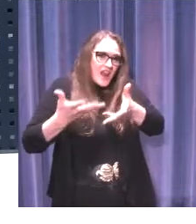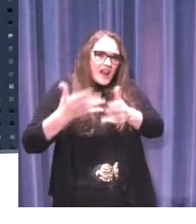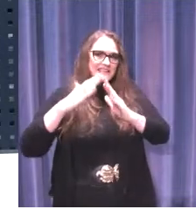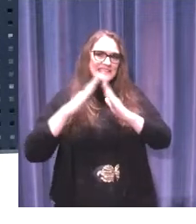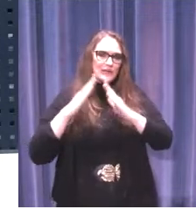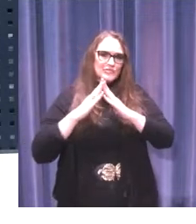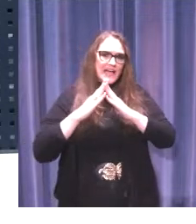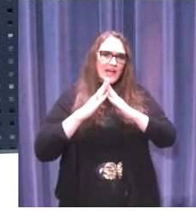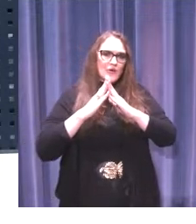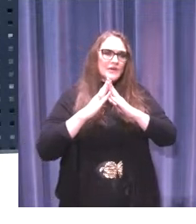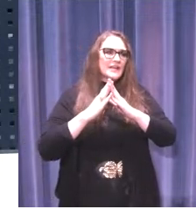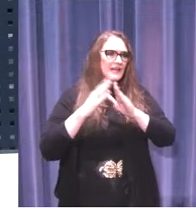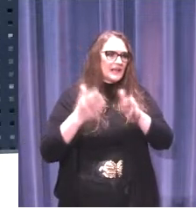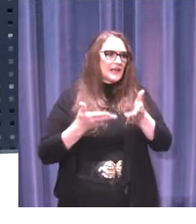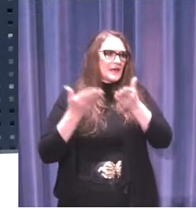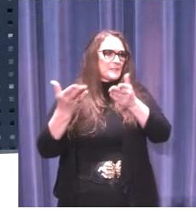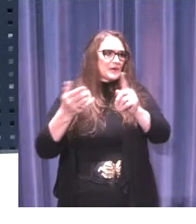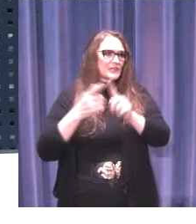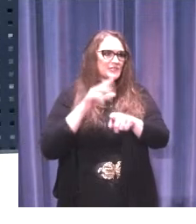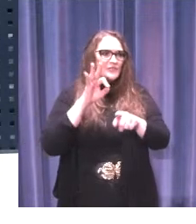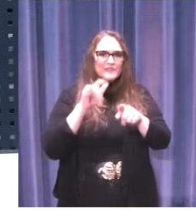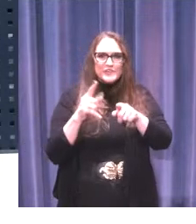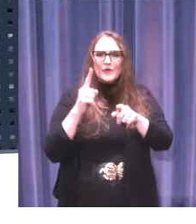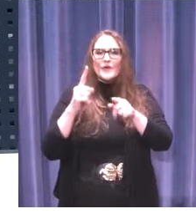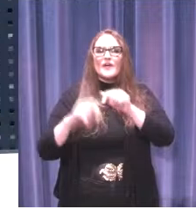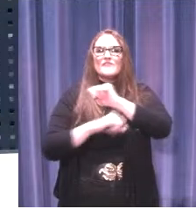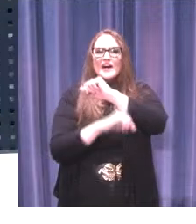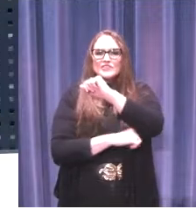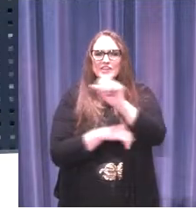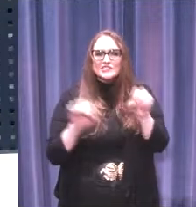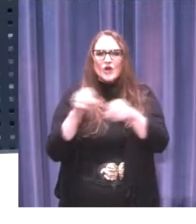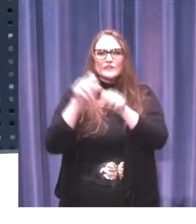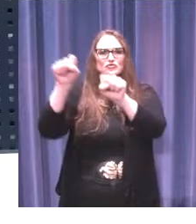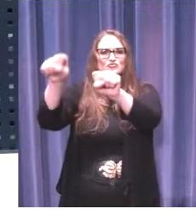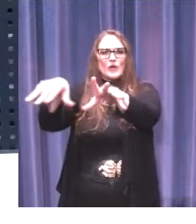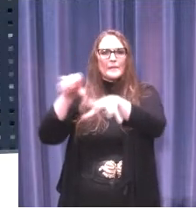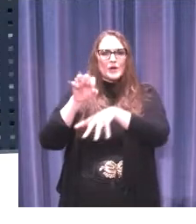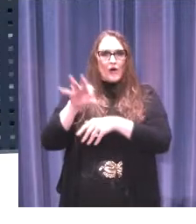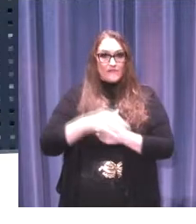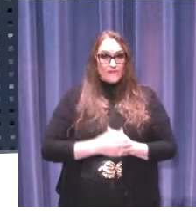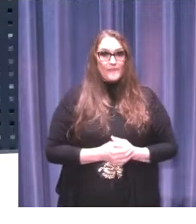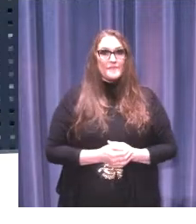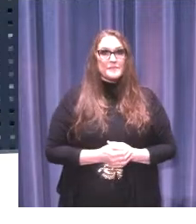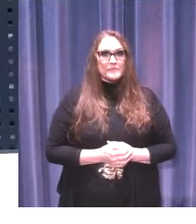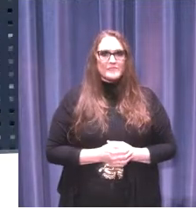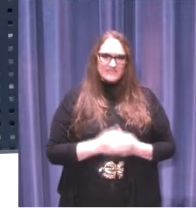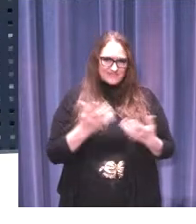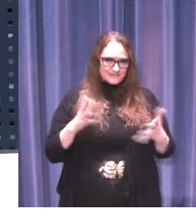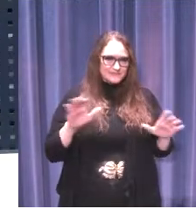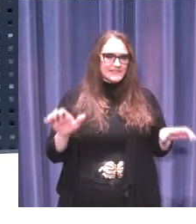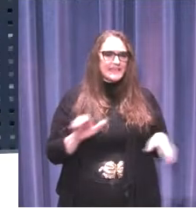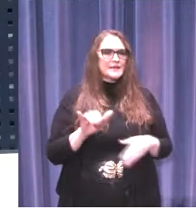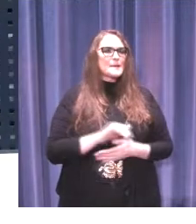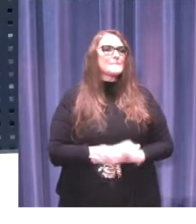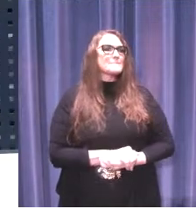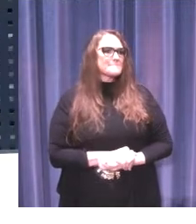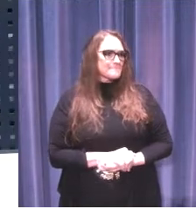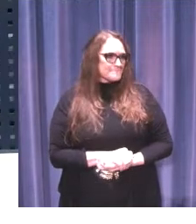downtown and take it to the Field Foundation office and drop it off. So they did.